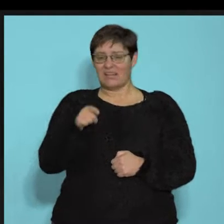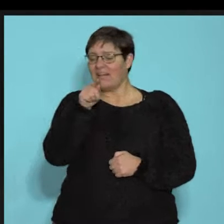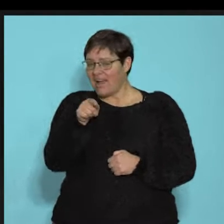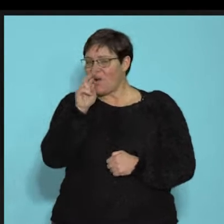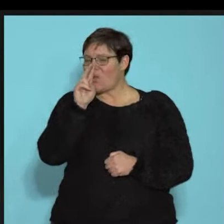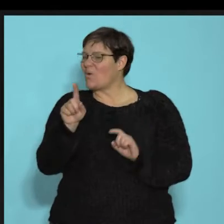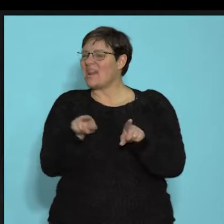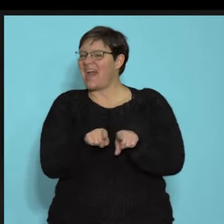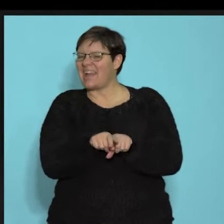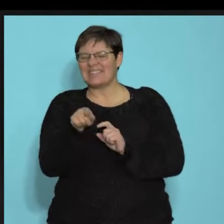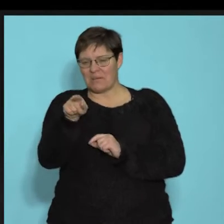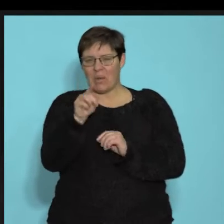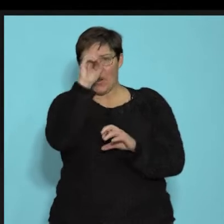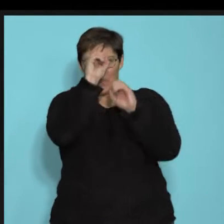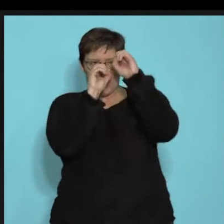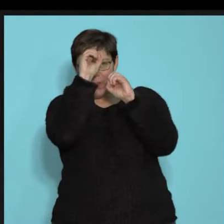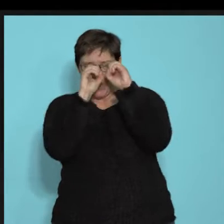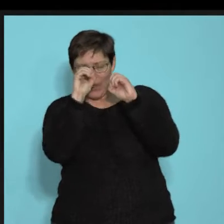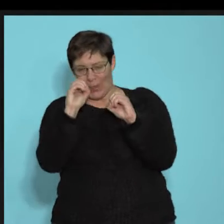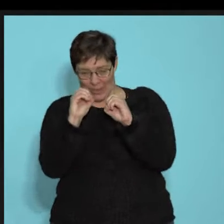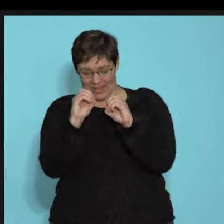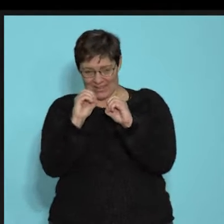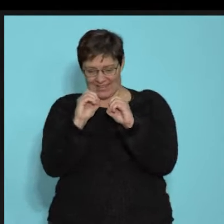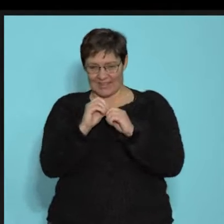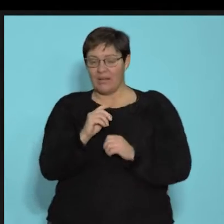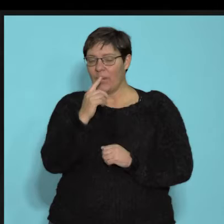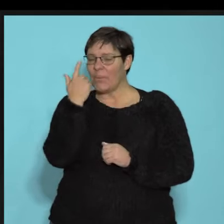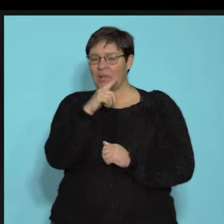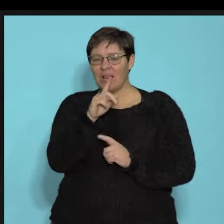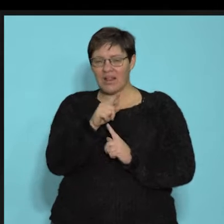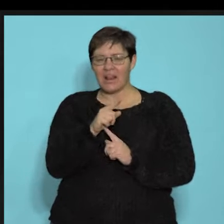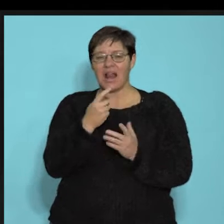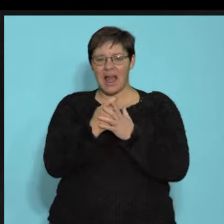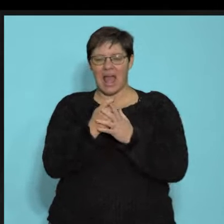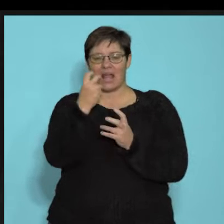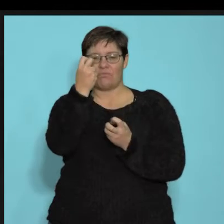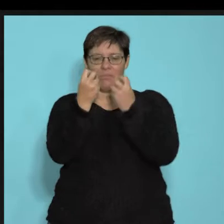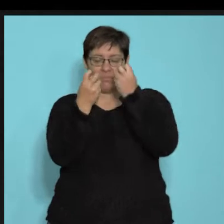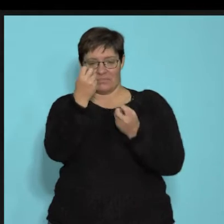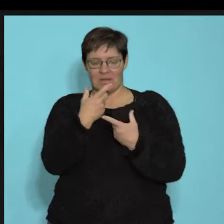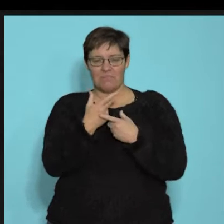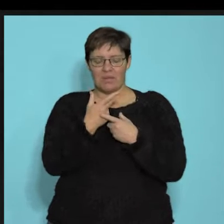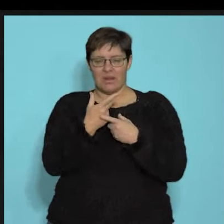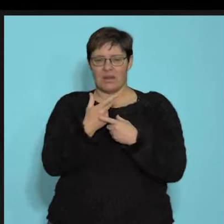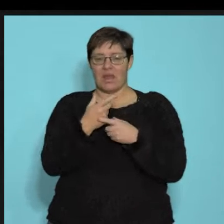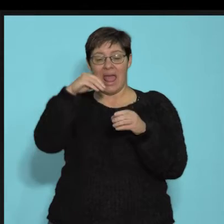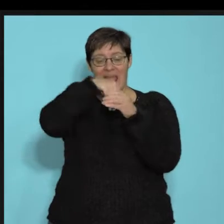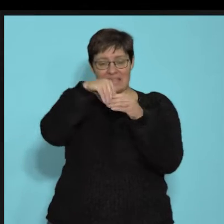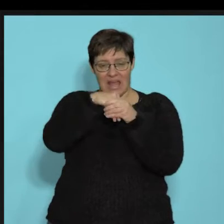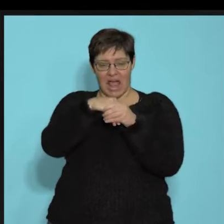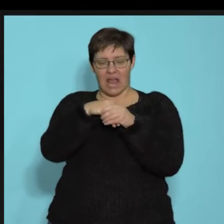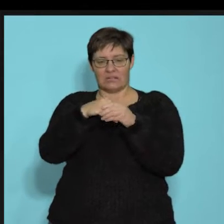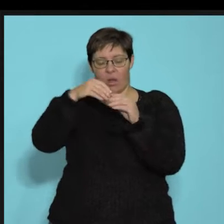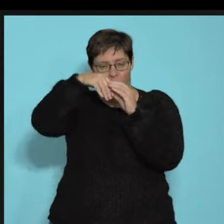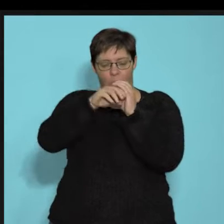these little round ball shaped. Imagine like grapes. And they are hollow inside,